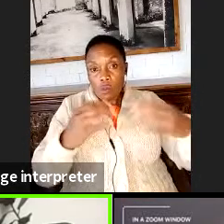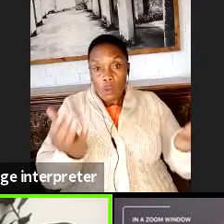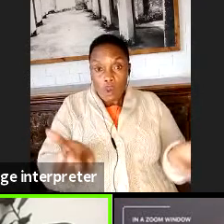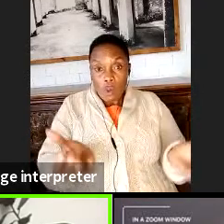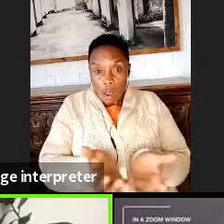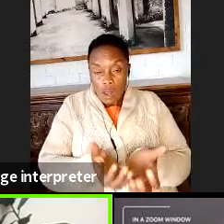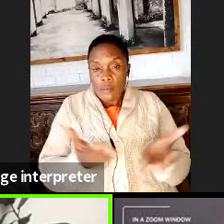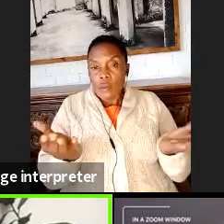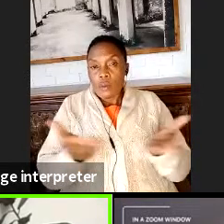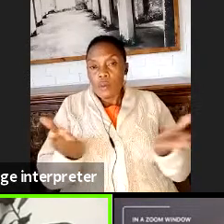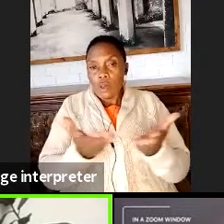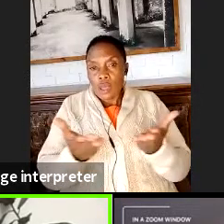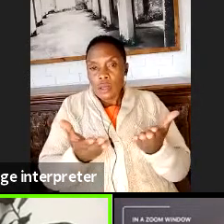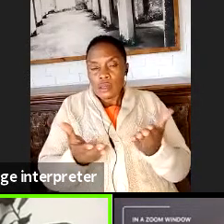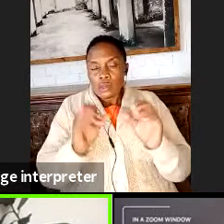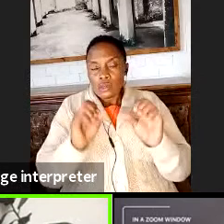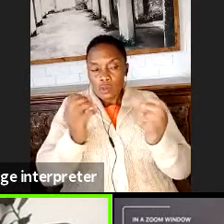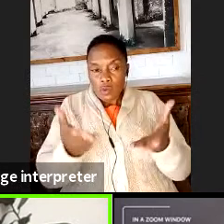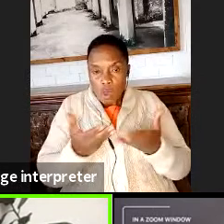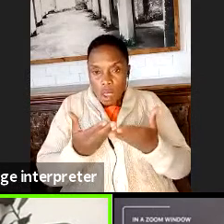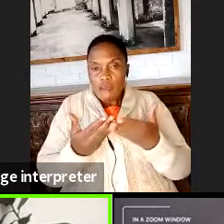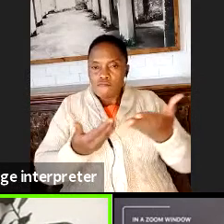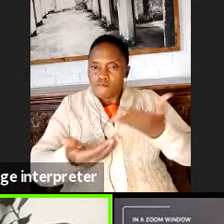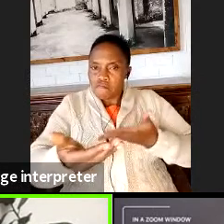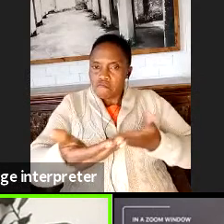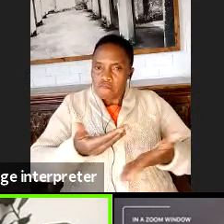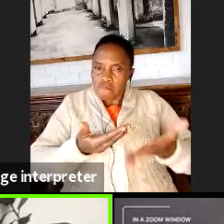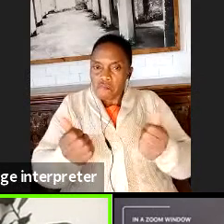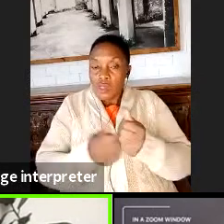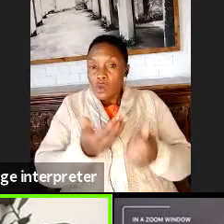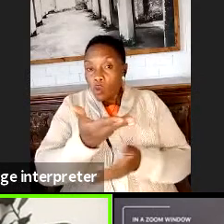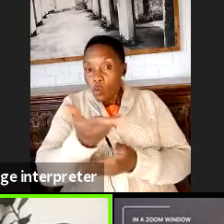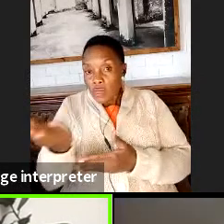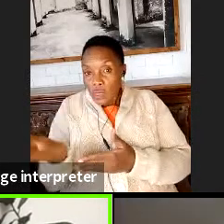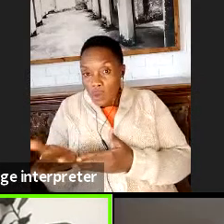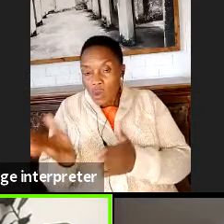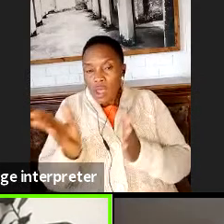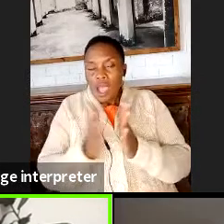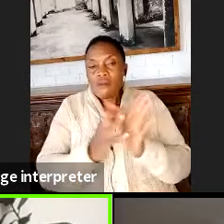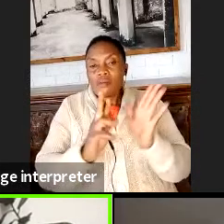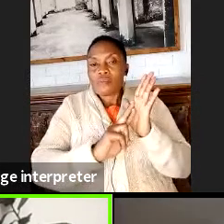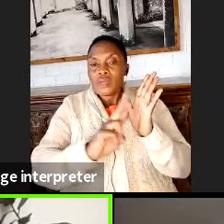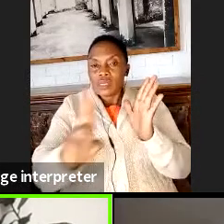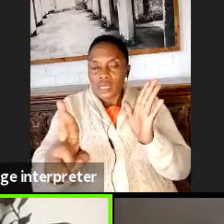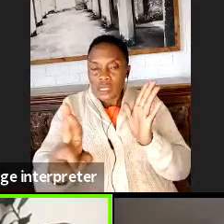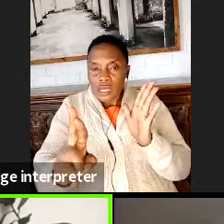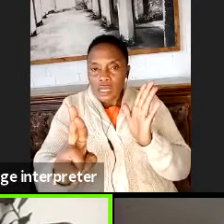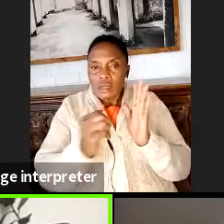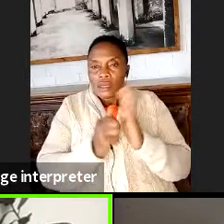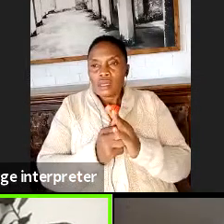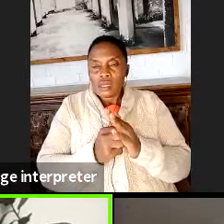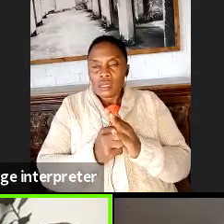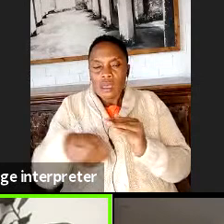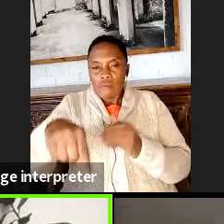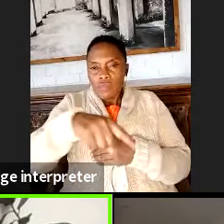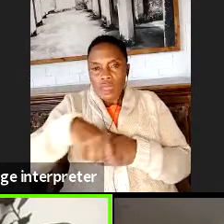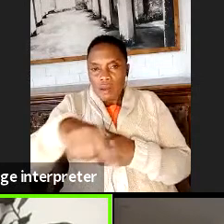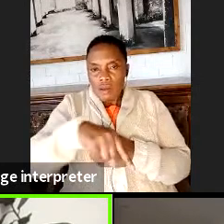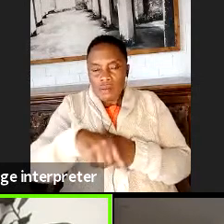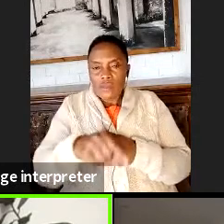to really be able to have a conversation with UN representatives, as well as their own state representatives around digital